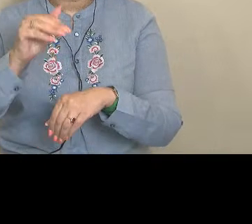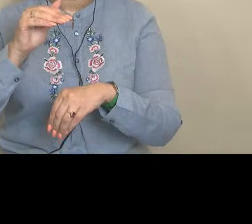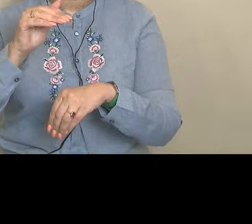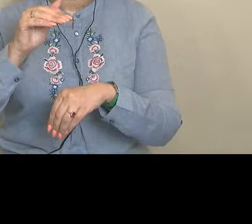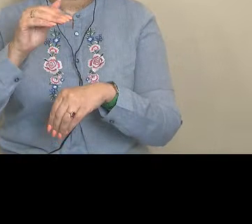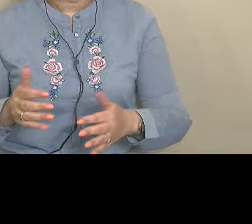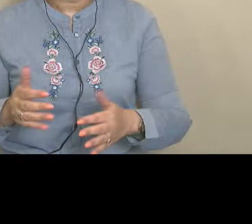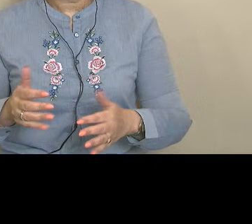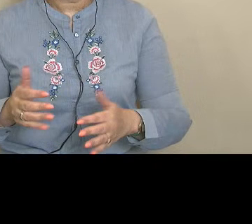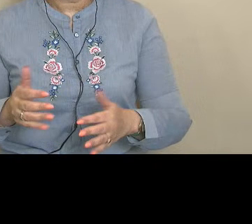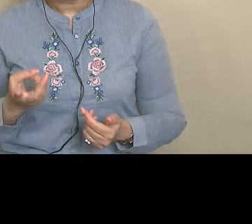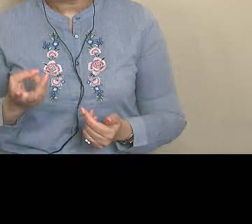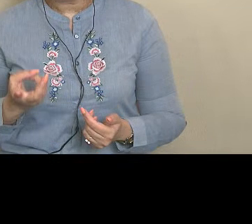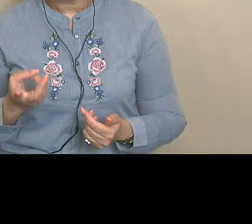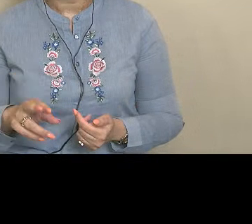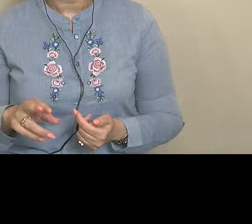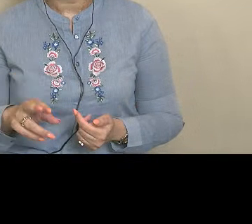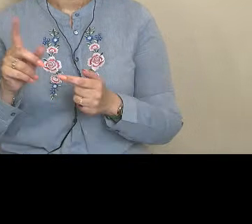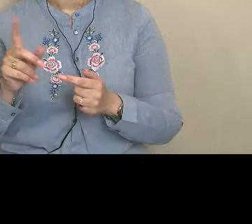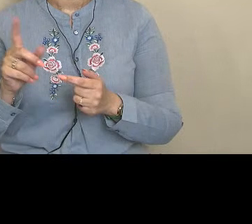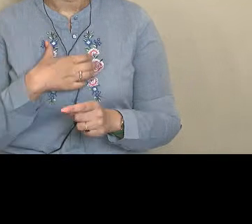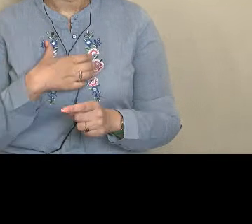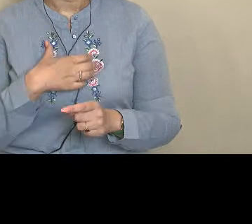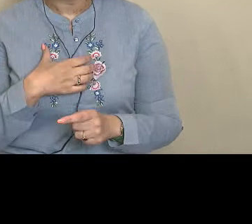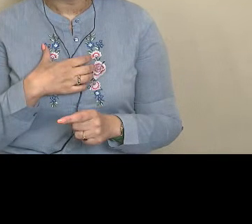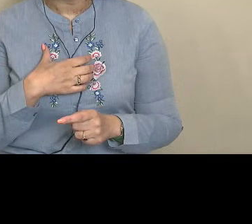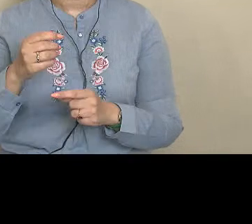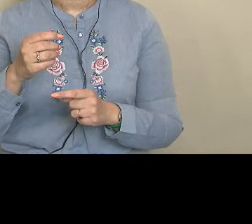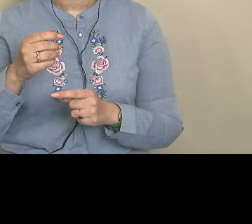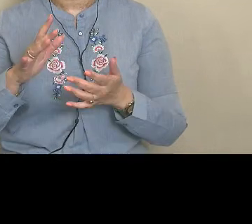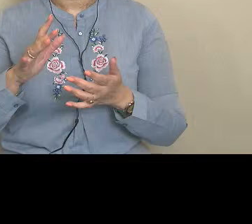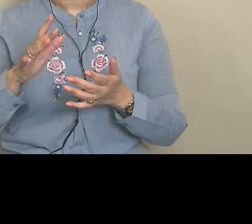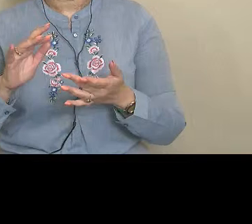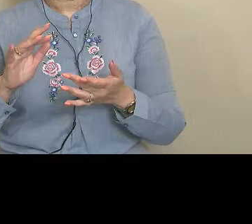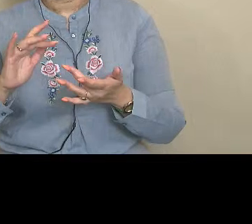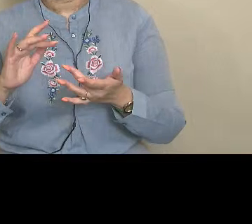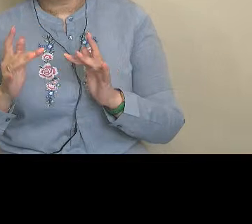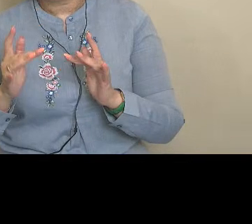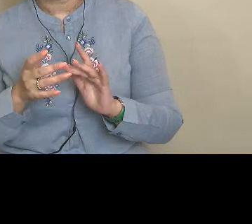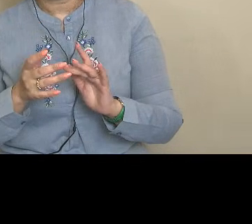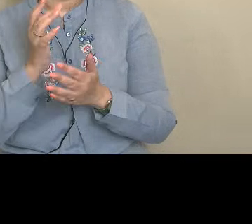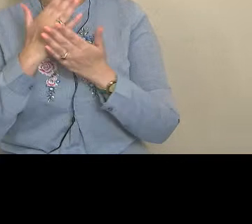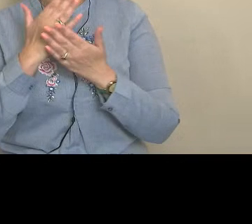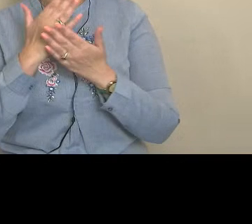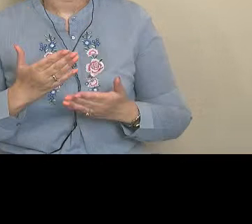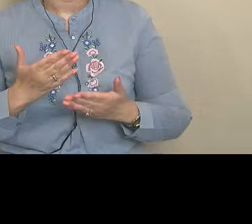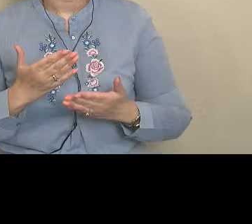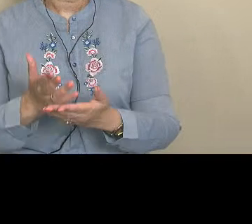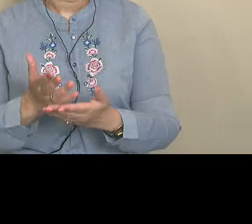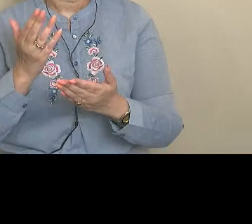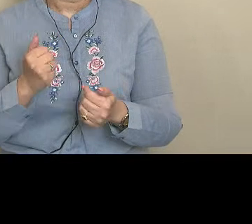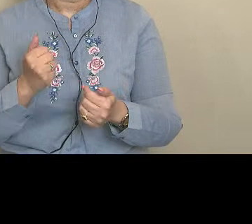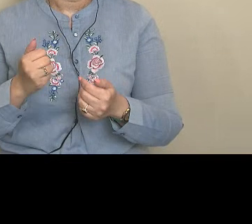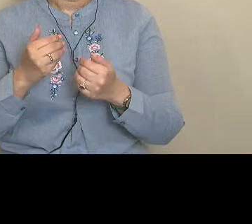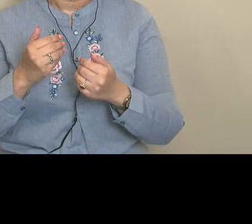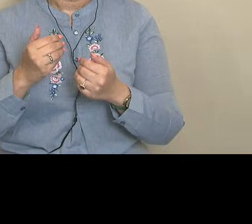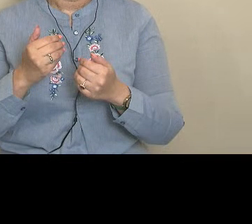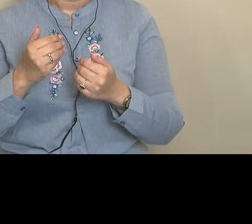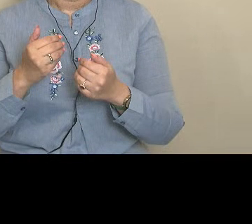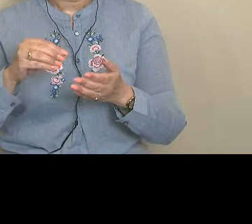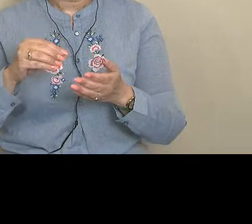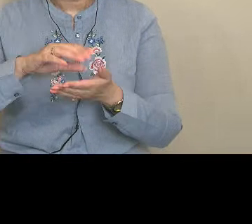opportunity to change their electoral address to the actual place of residence, both online and they can do it in